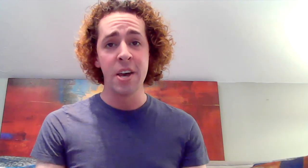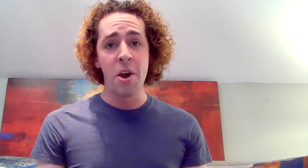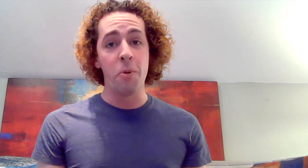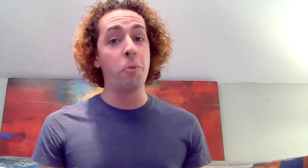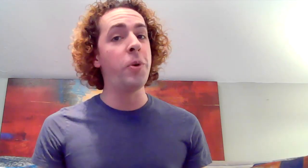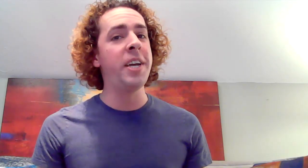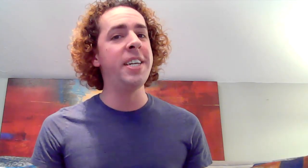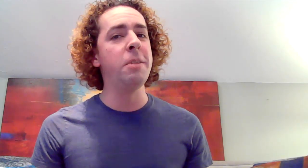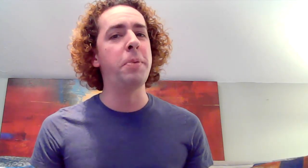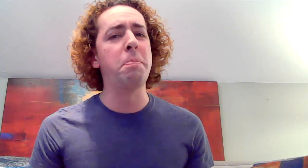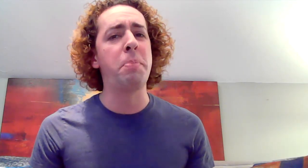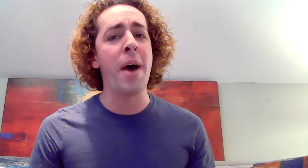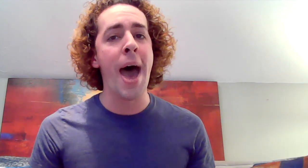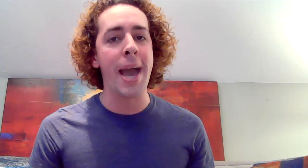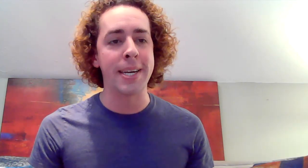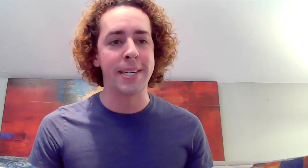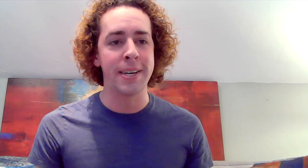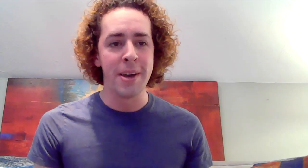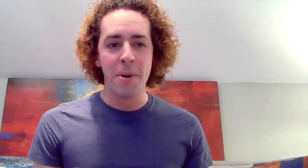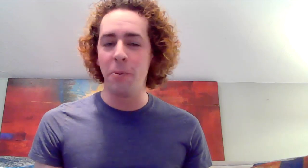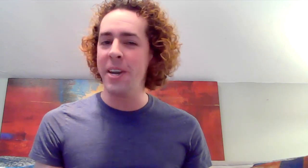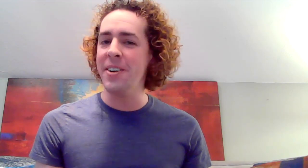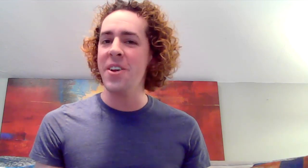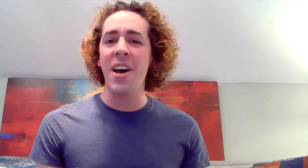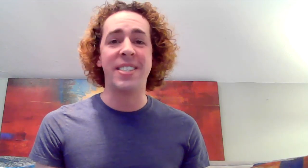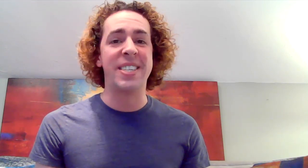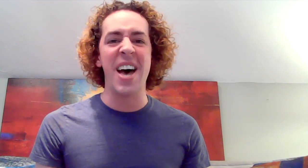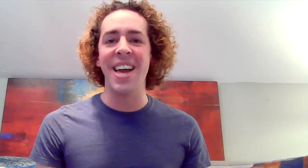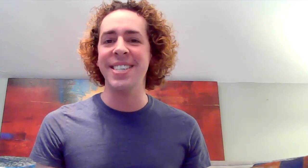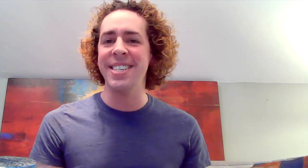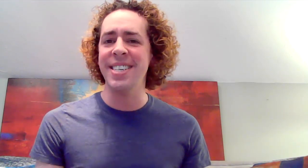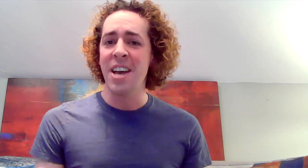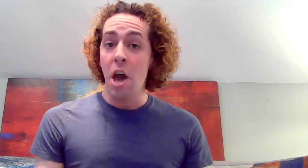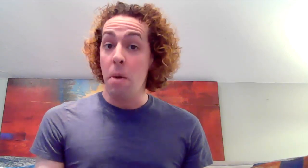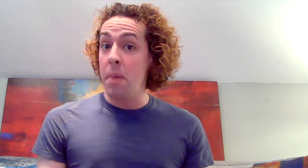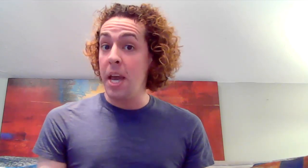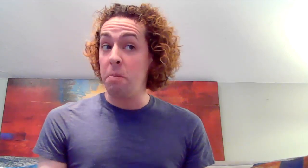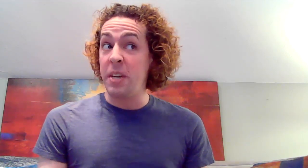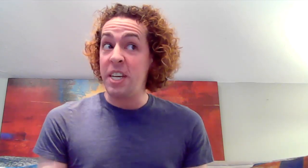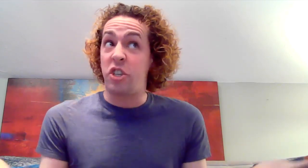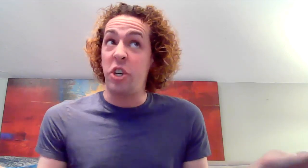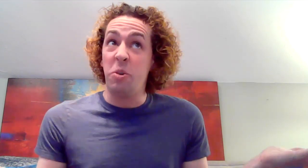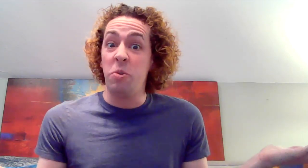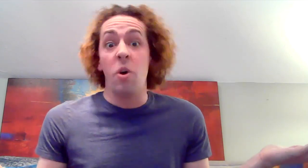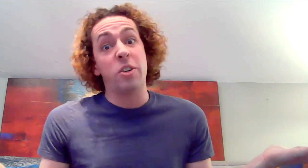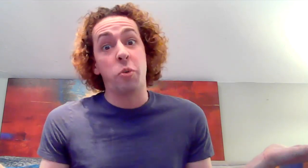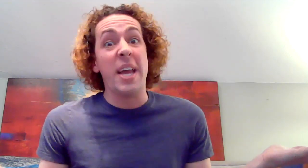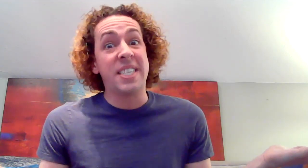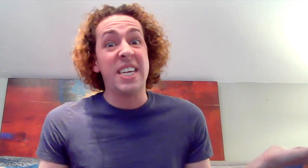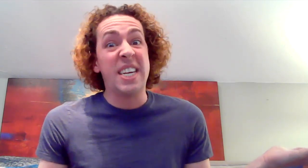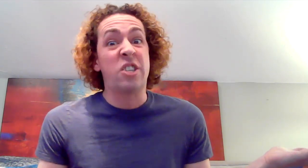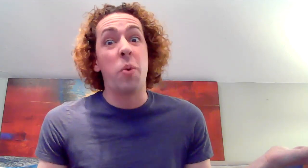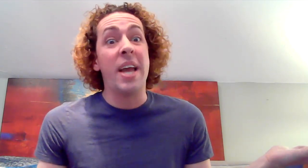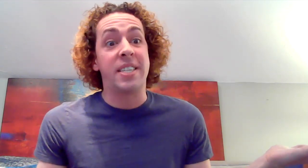plague. We'll be back, we're not done. Maybe June